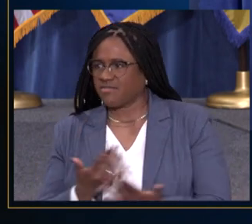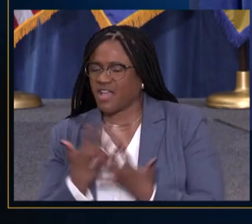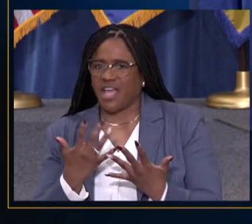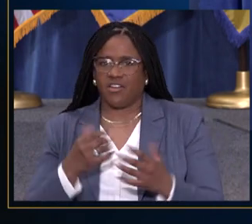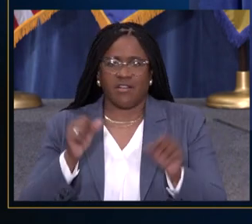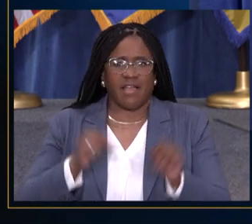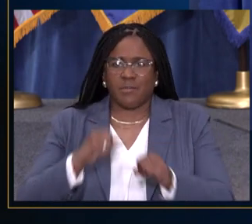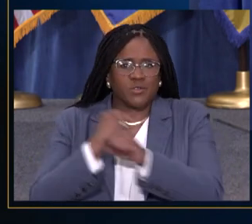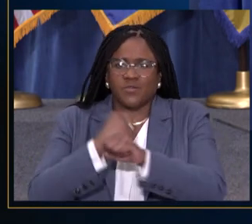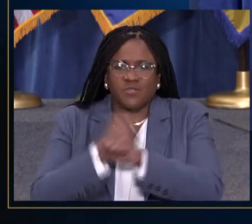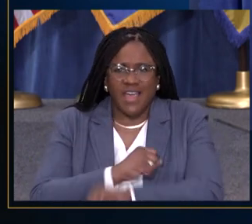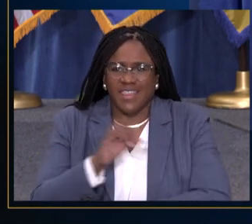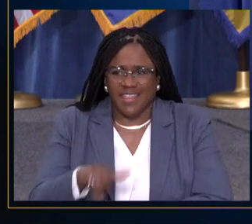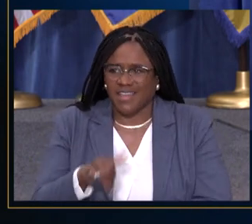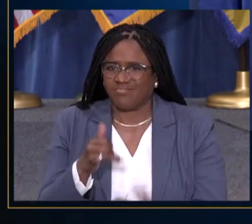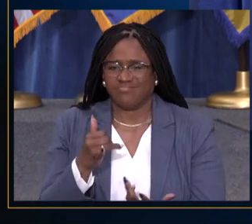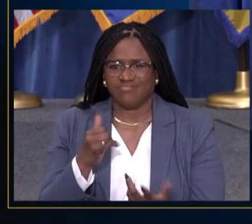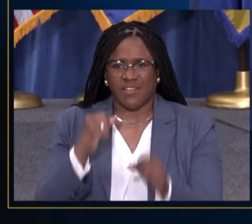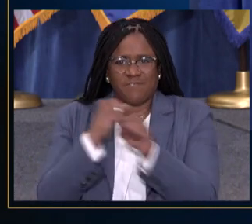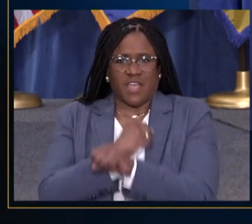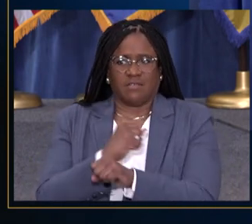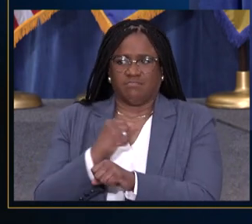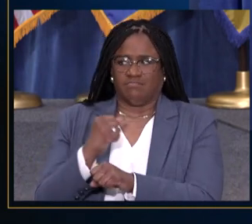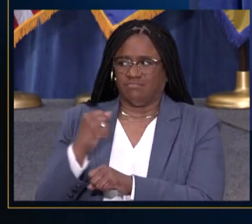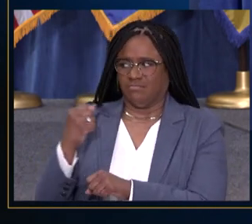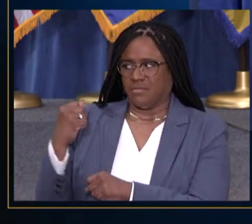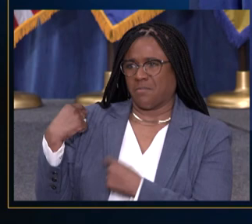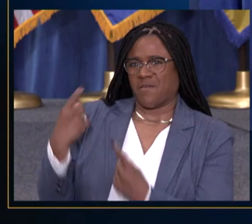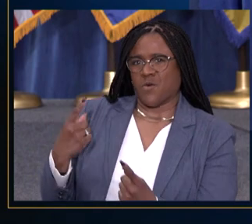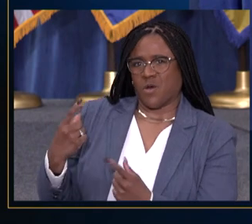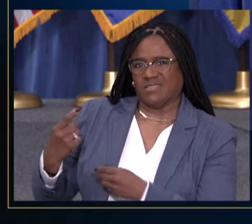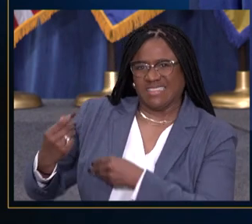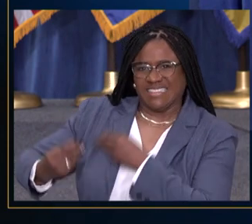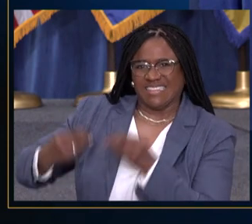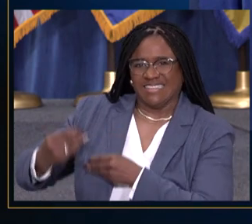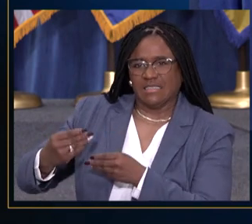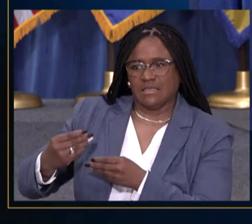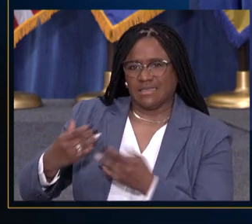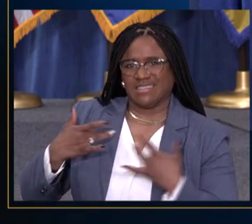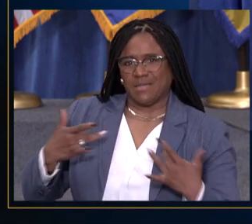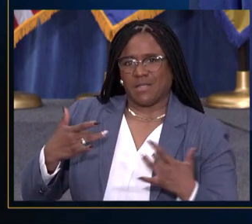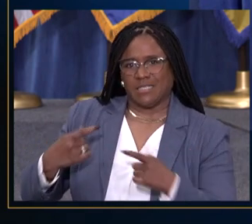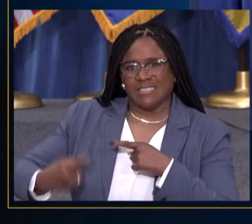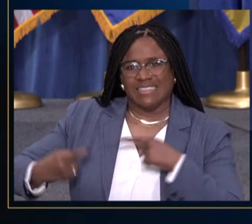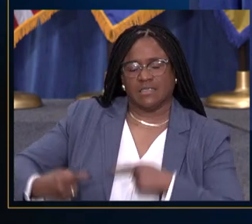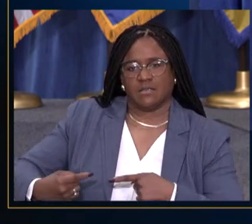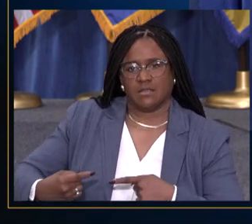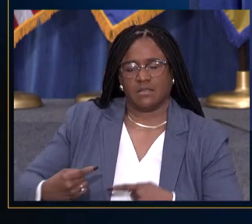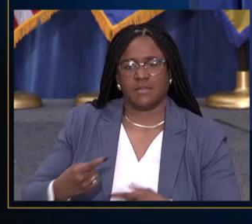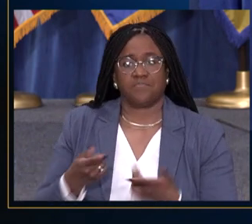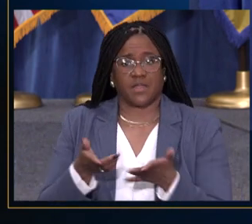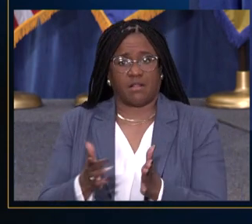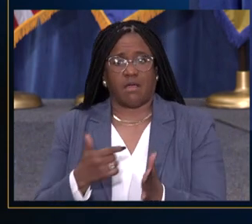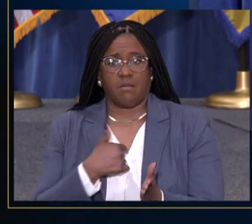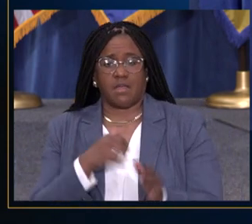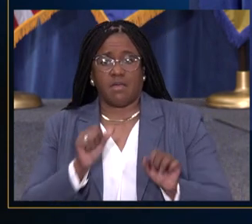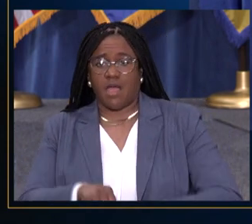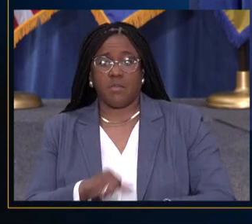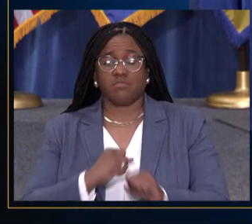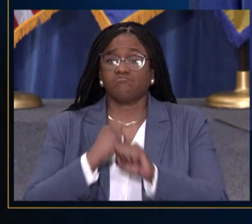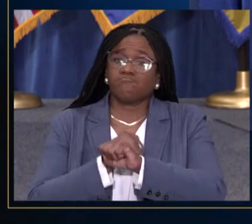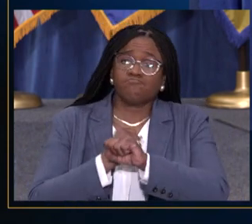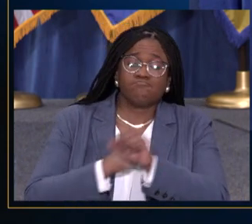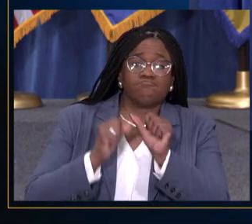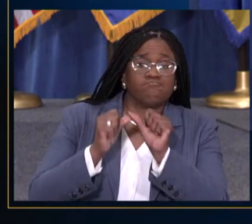Able to fight the fight that they were not able to fight. So it's allowed me the latitude to keep the fight going,